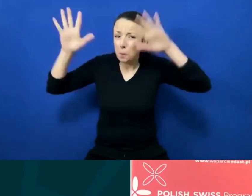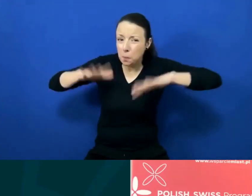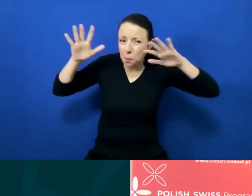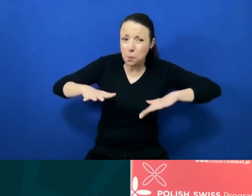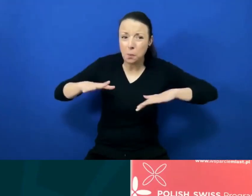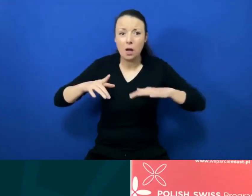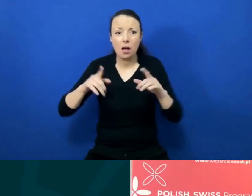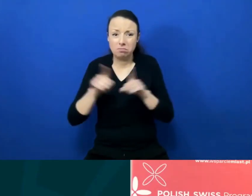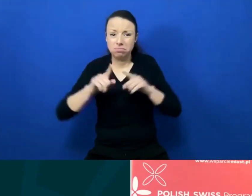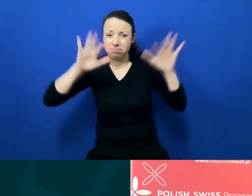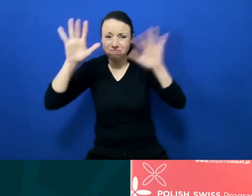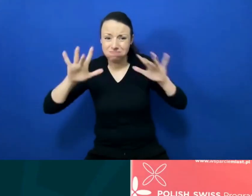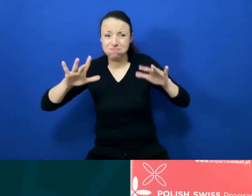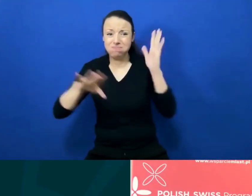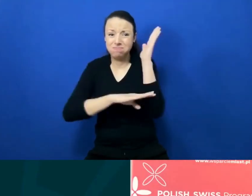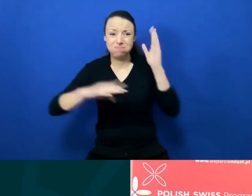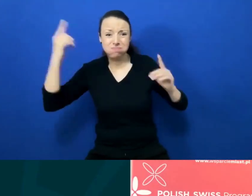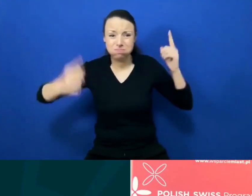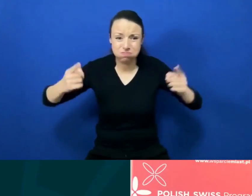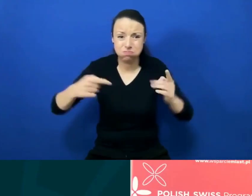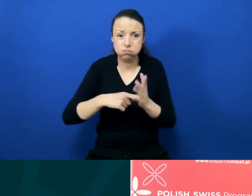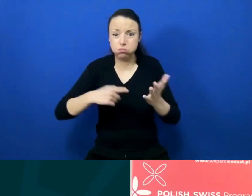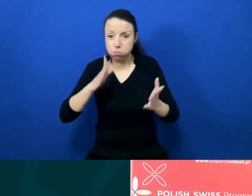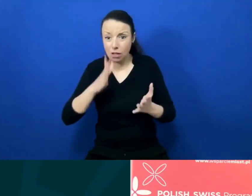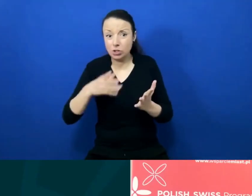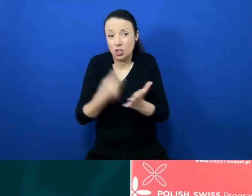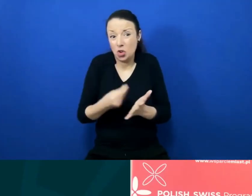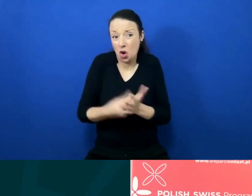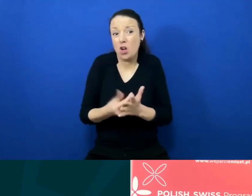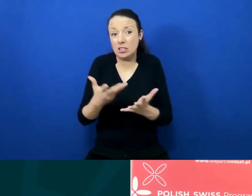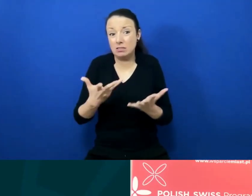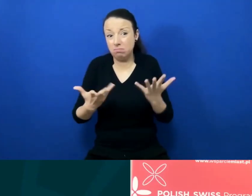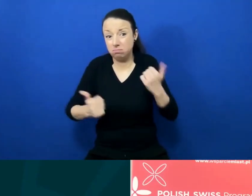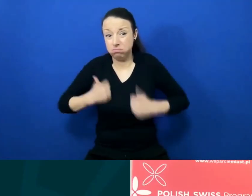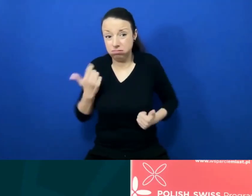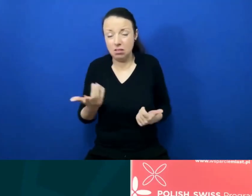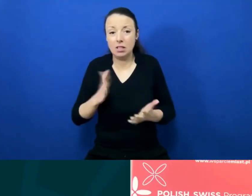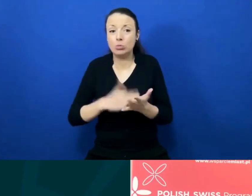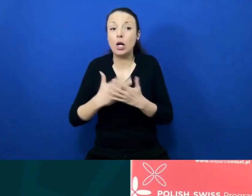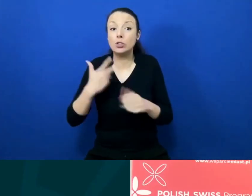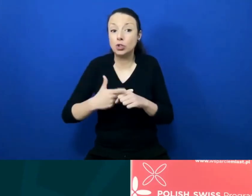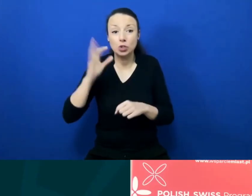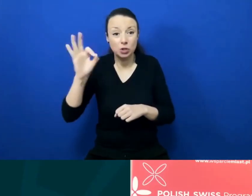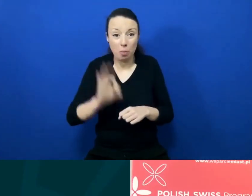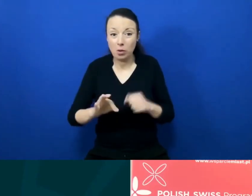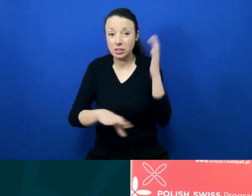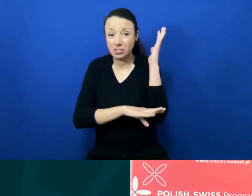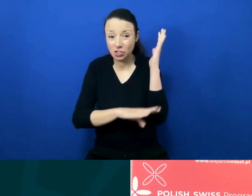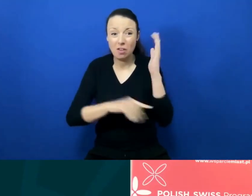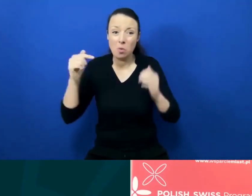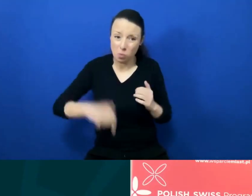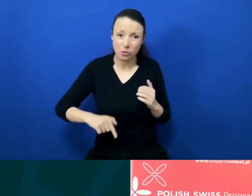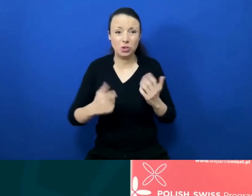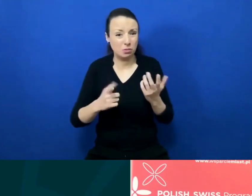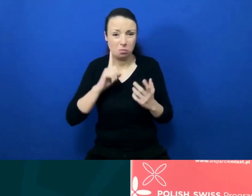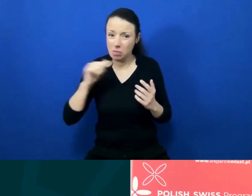30% of trees coverage, for sure it will appear. Yes, of course. So I think first what